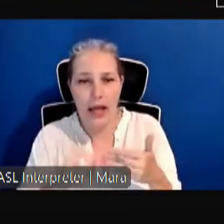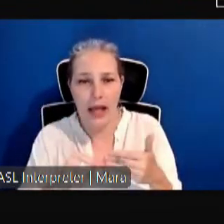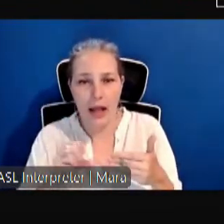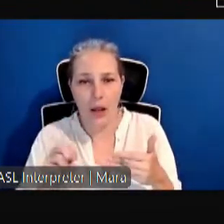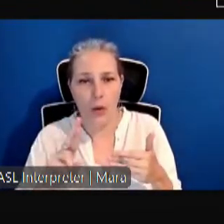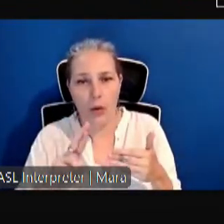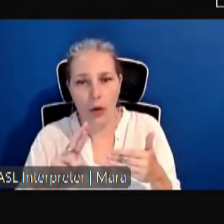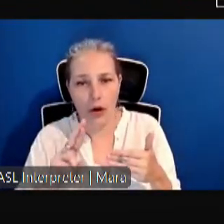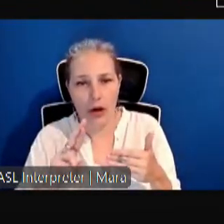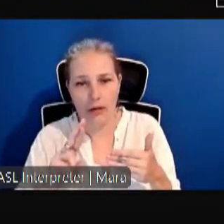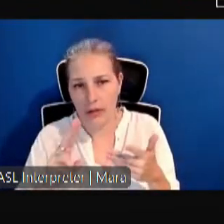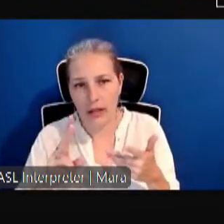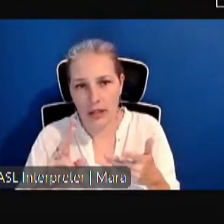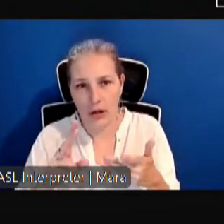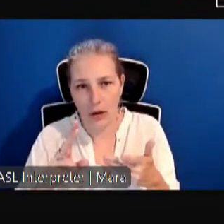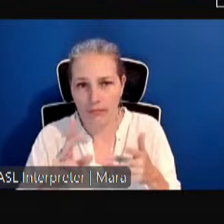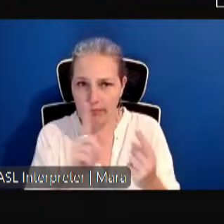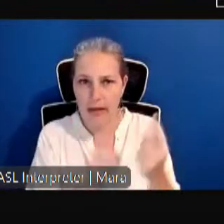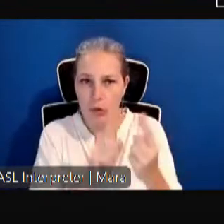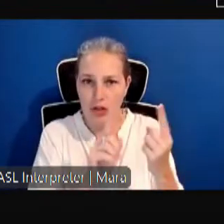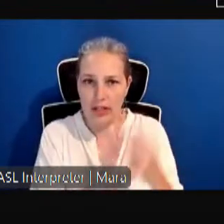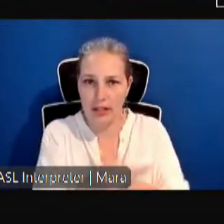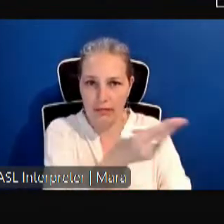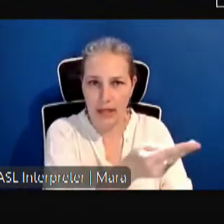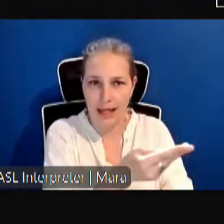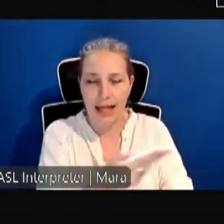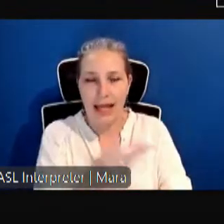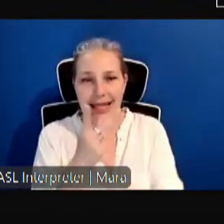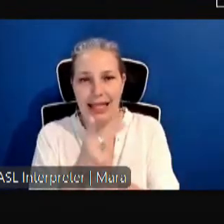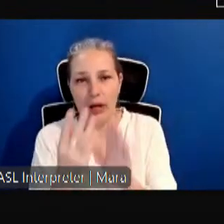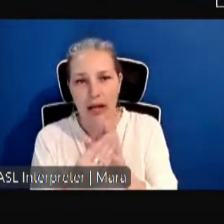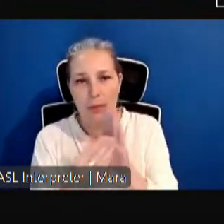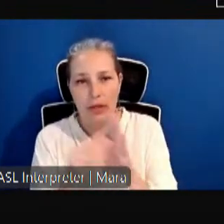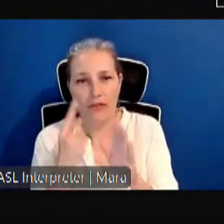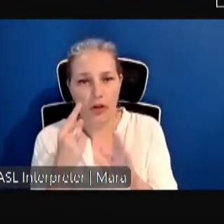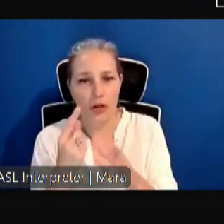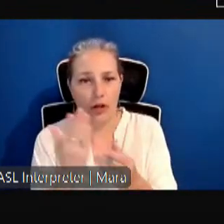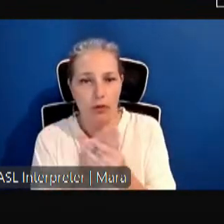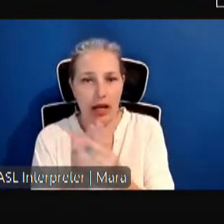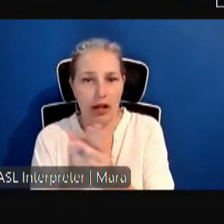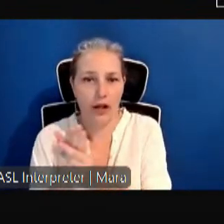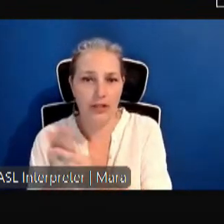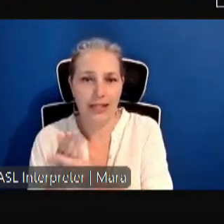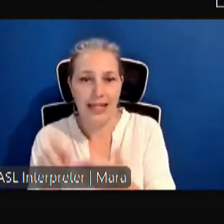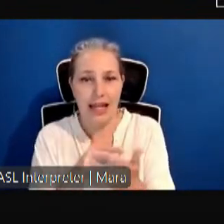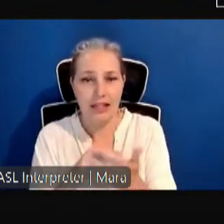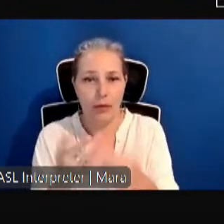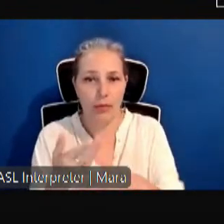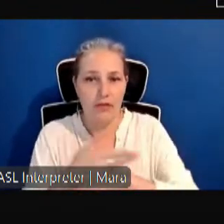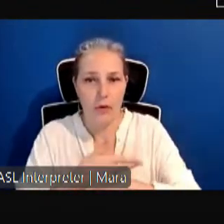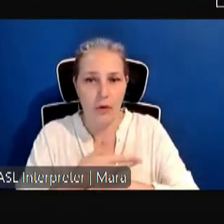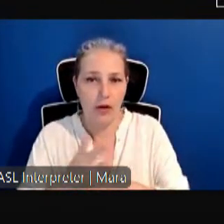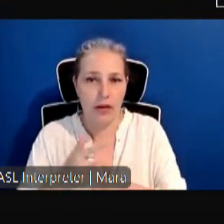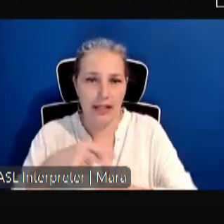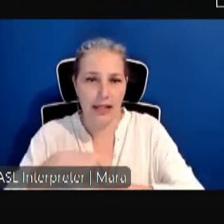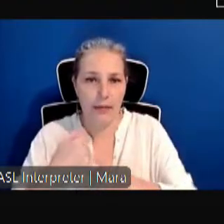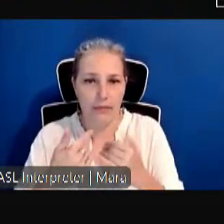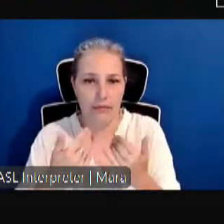records and that you absolutely cancel before the deadline, 3 or 5 business days from the date of signing, depending on the age and the